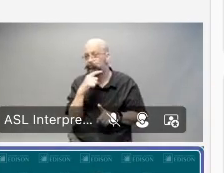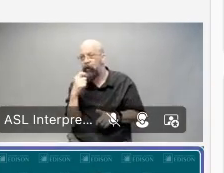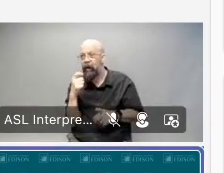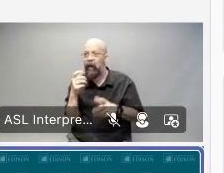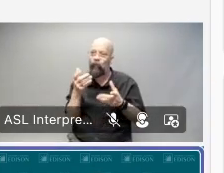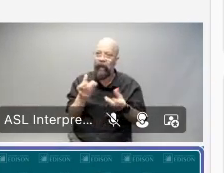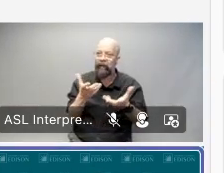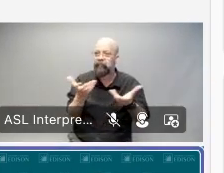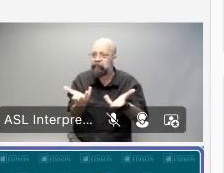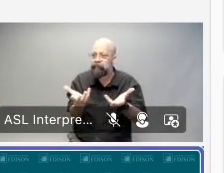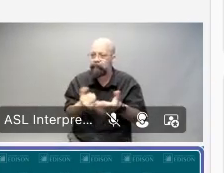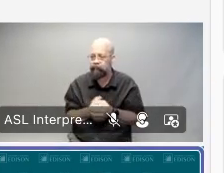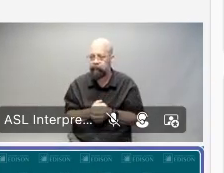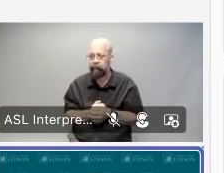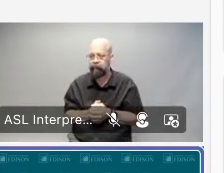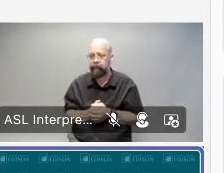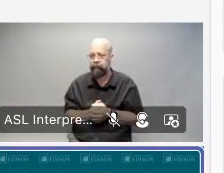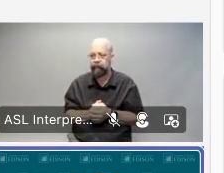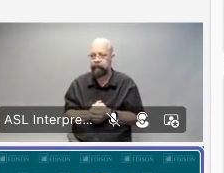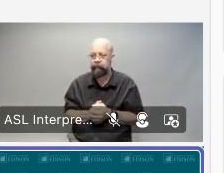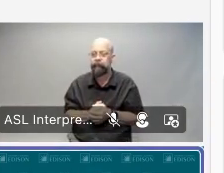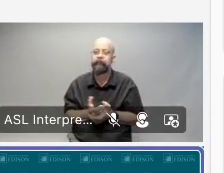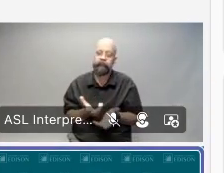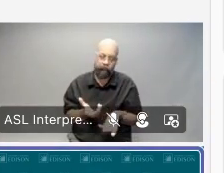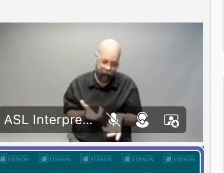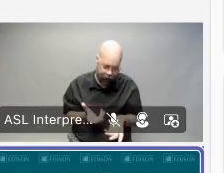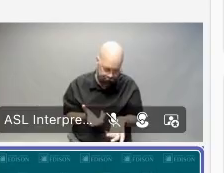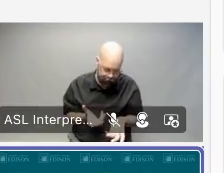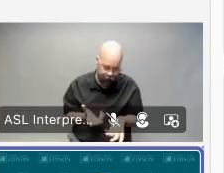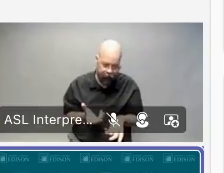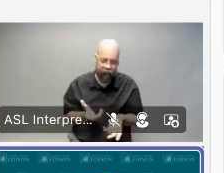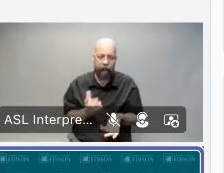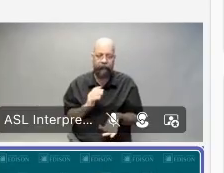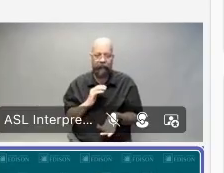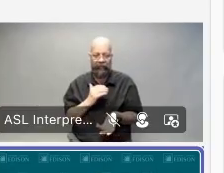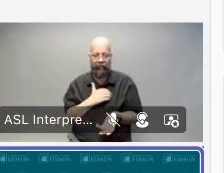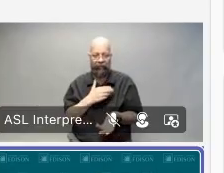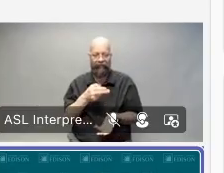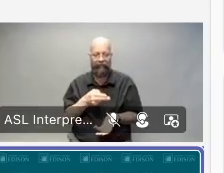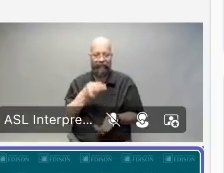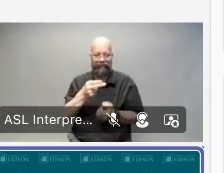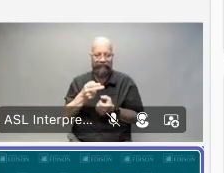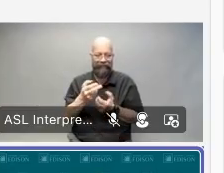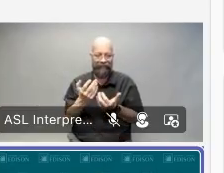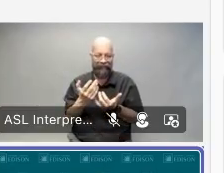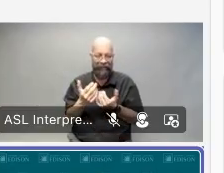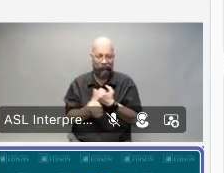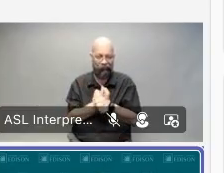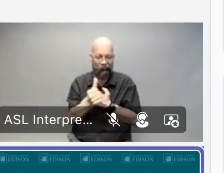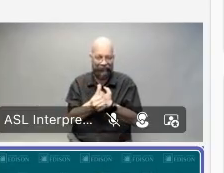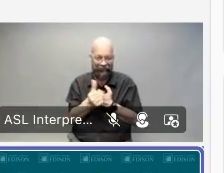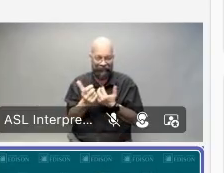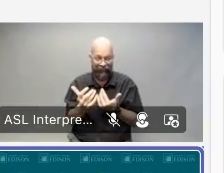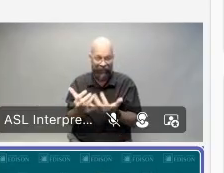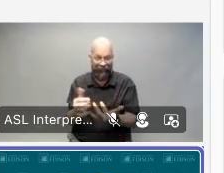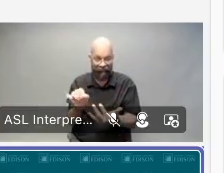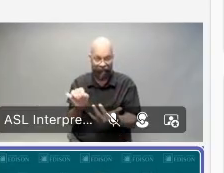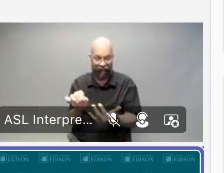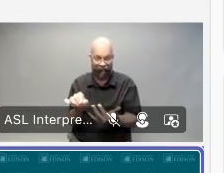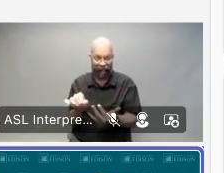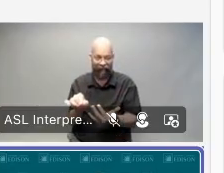So we have our high fire risk area map closely resembles